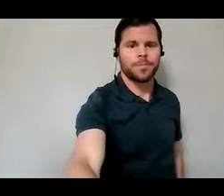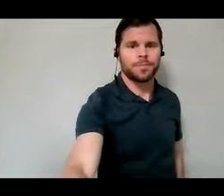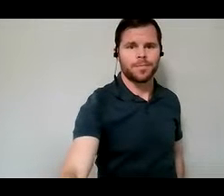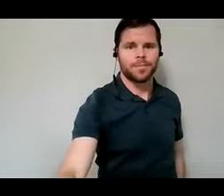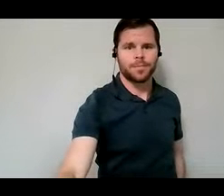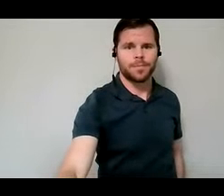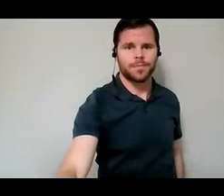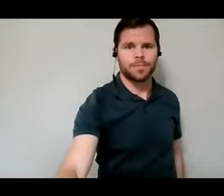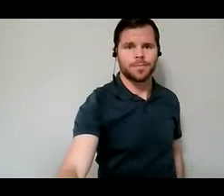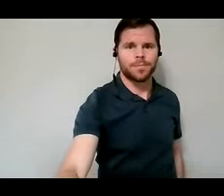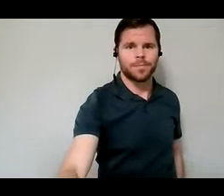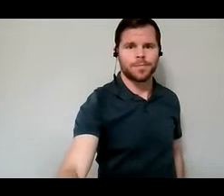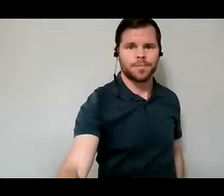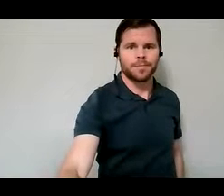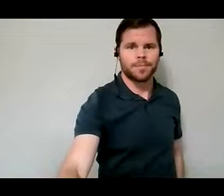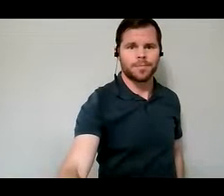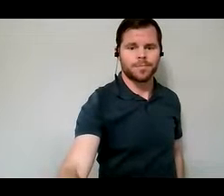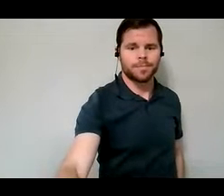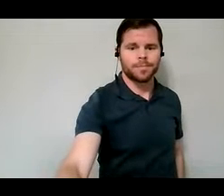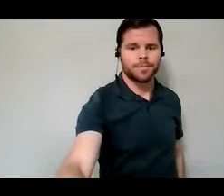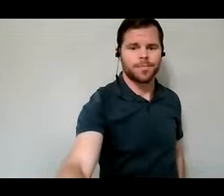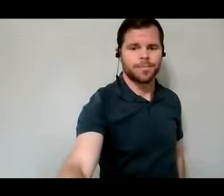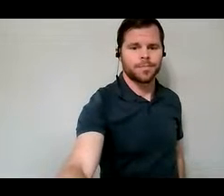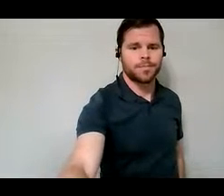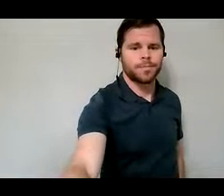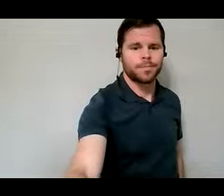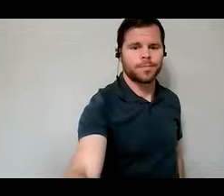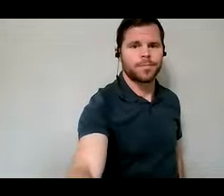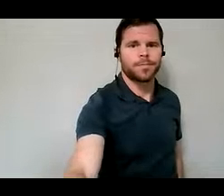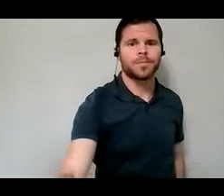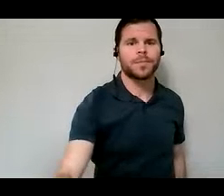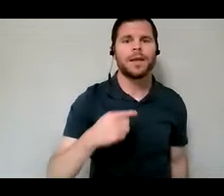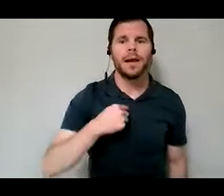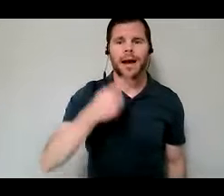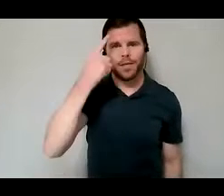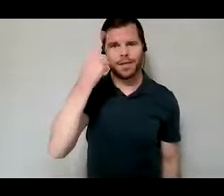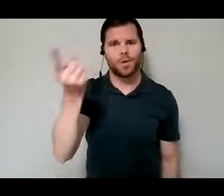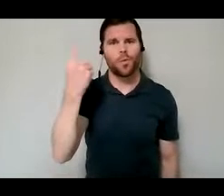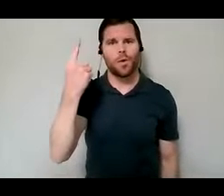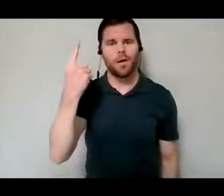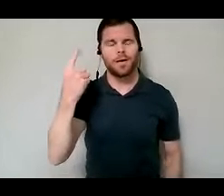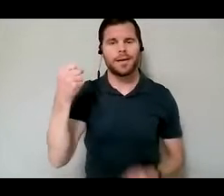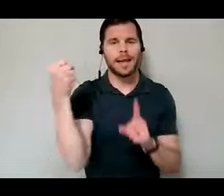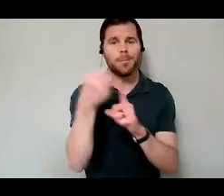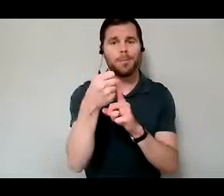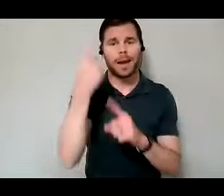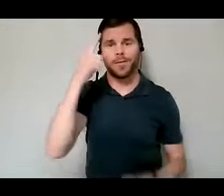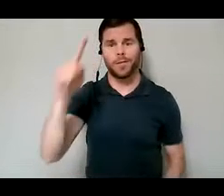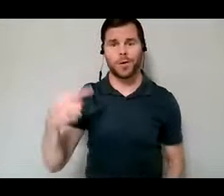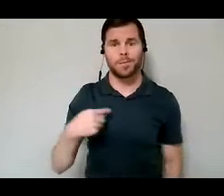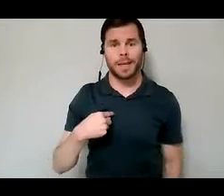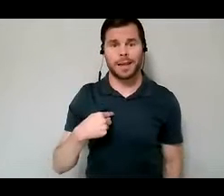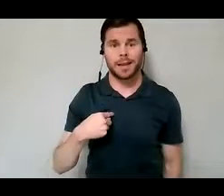I think that one of the most impactful parts of Ally Action for me was that I learned so much that I didn't